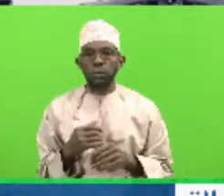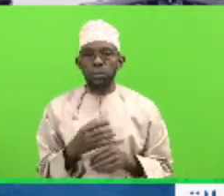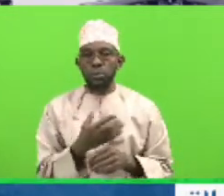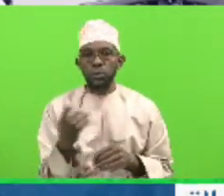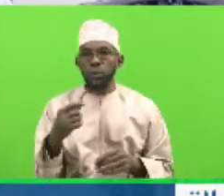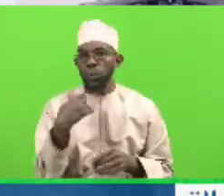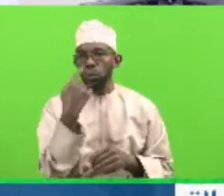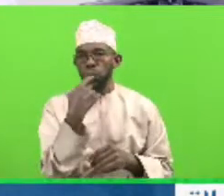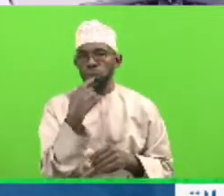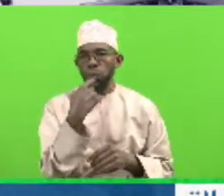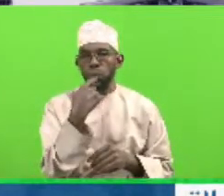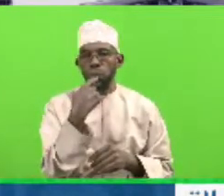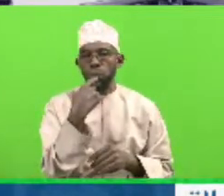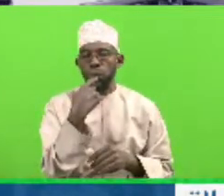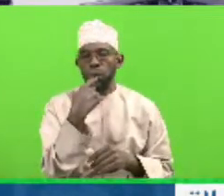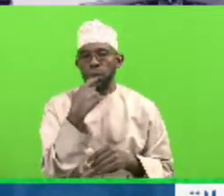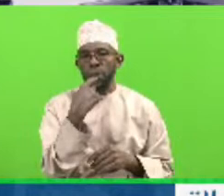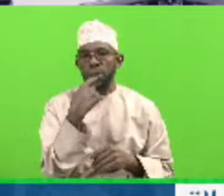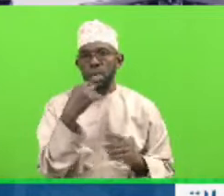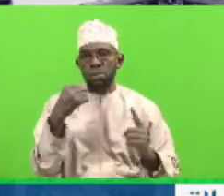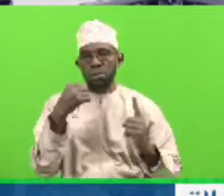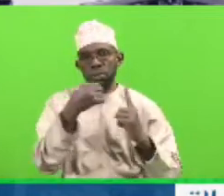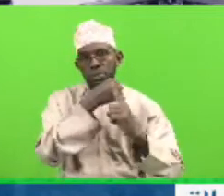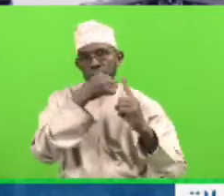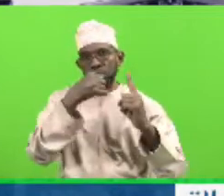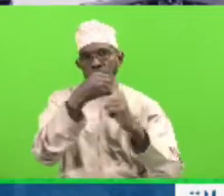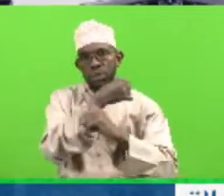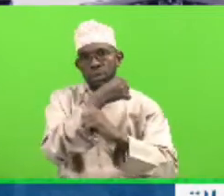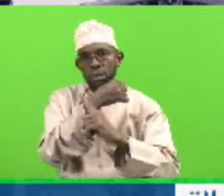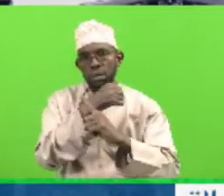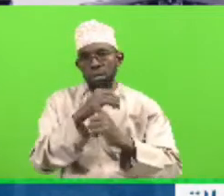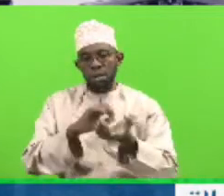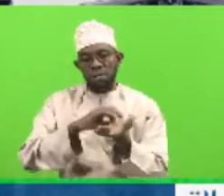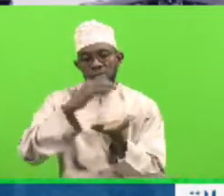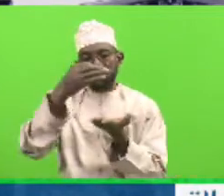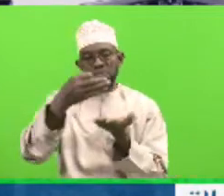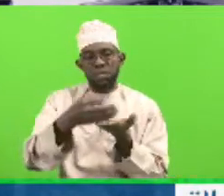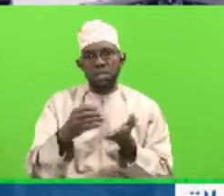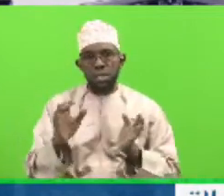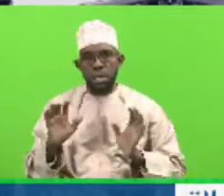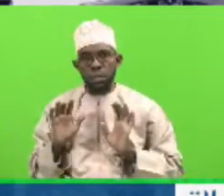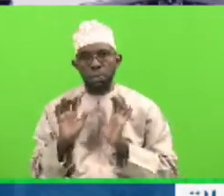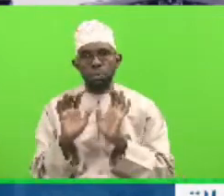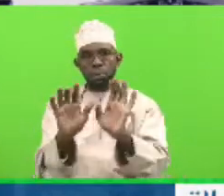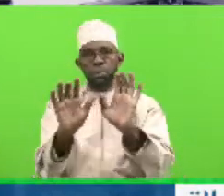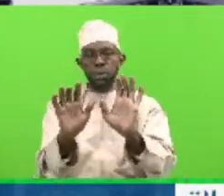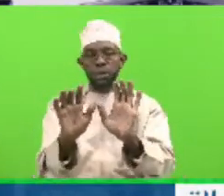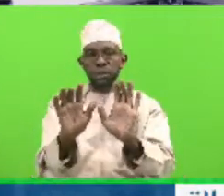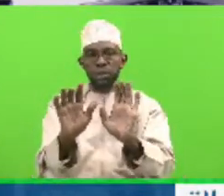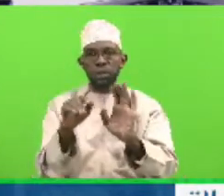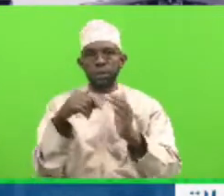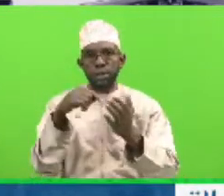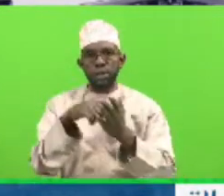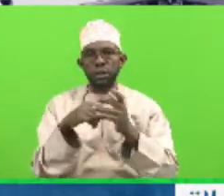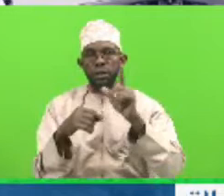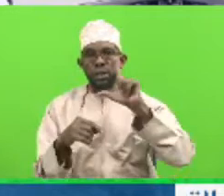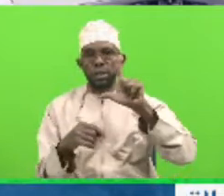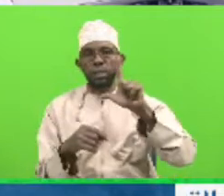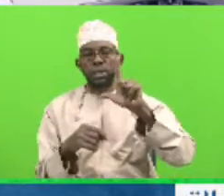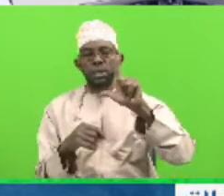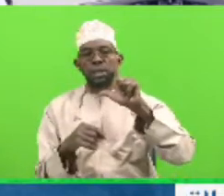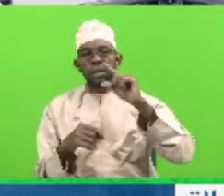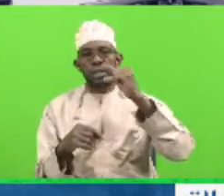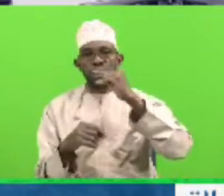They are the ones who are advocating and funding and pushing this agenda.